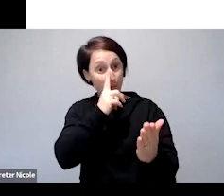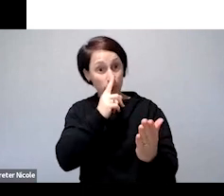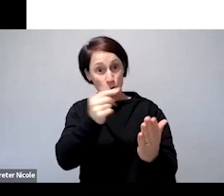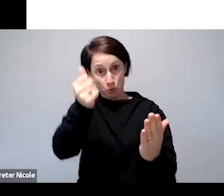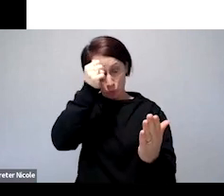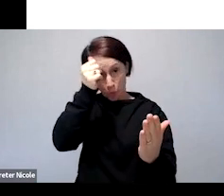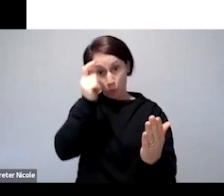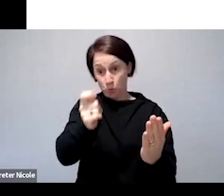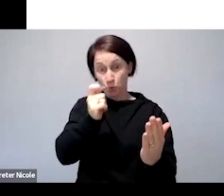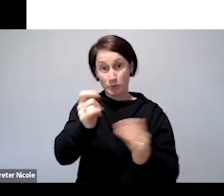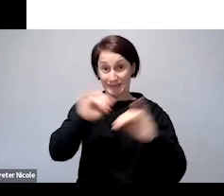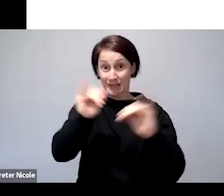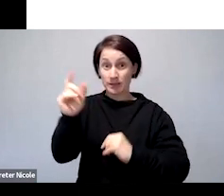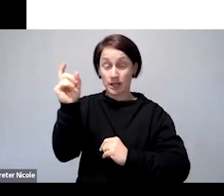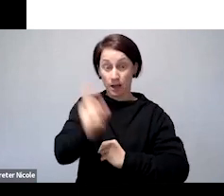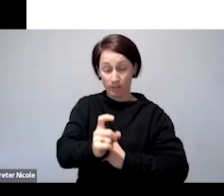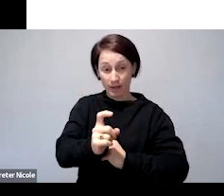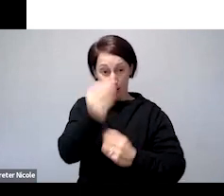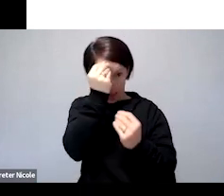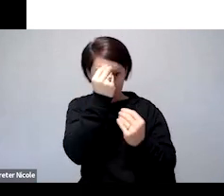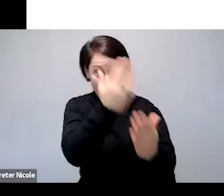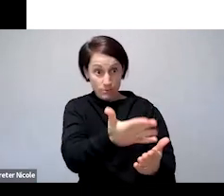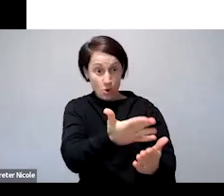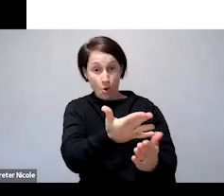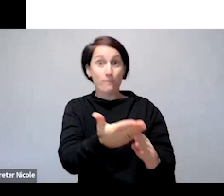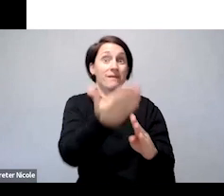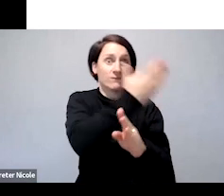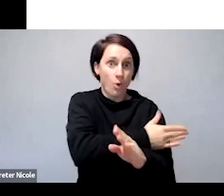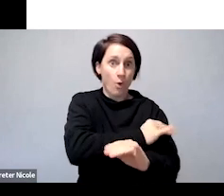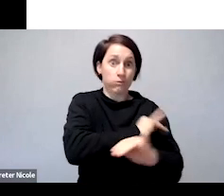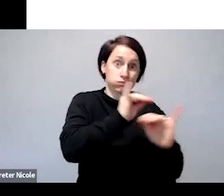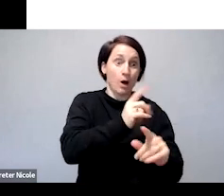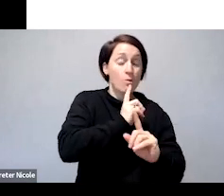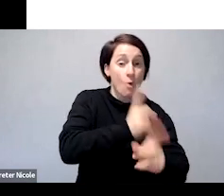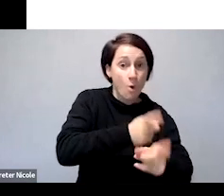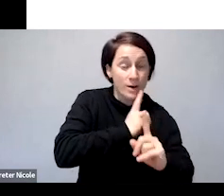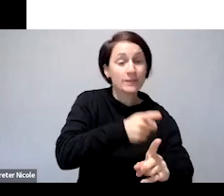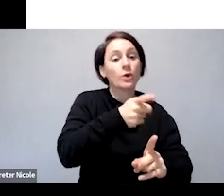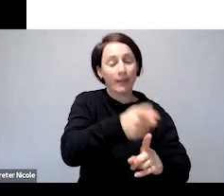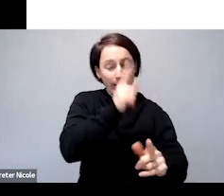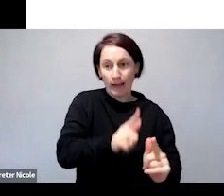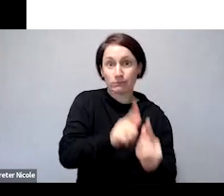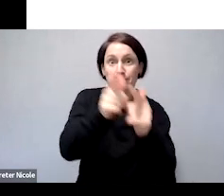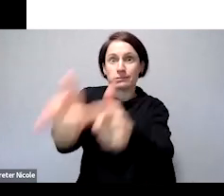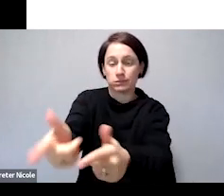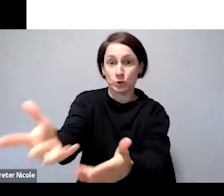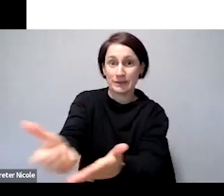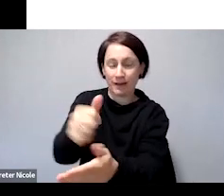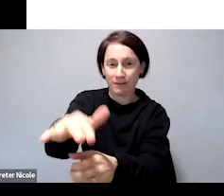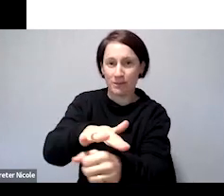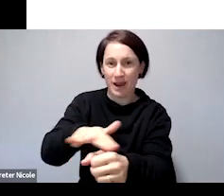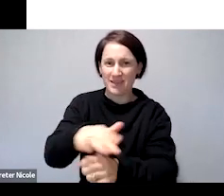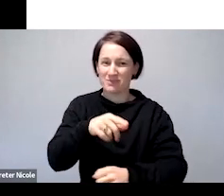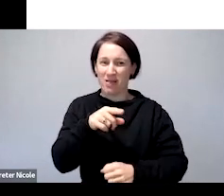is coming and give them an early warning to help them get to a safe place. But instead, it's really implied that they're a